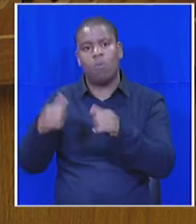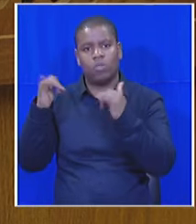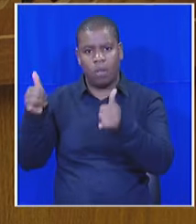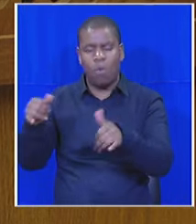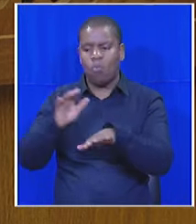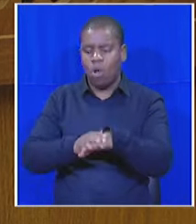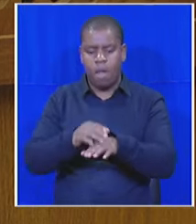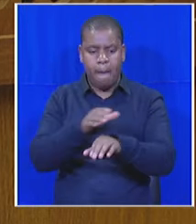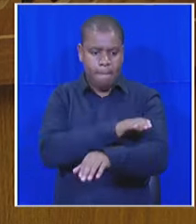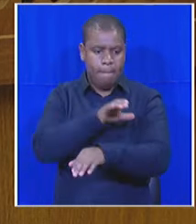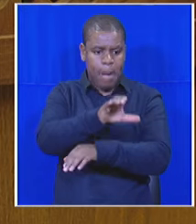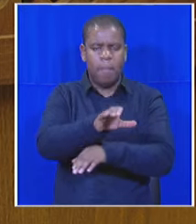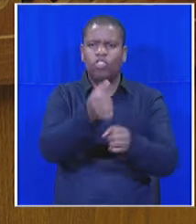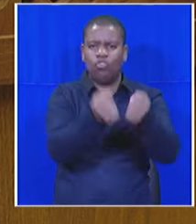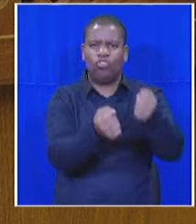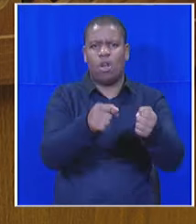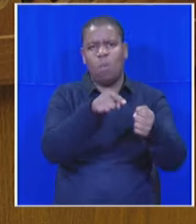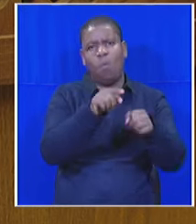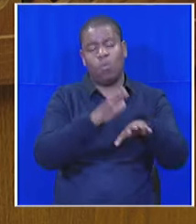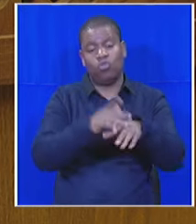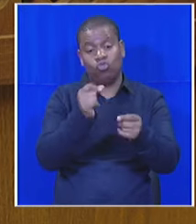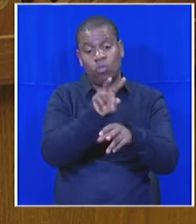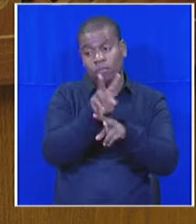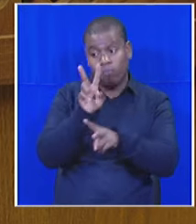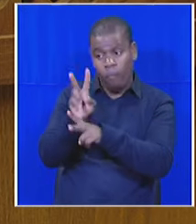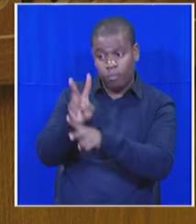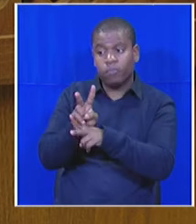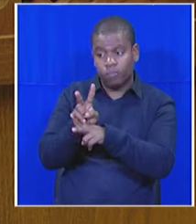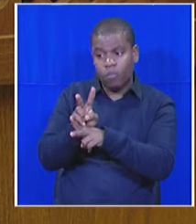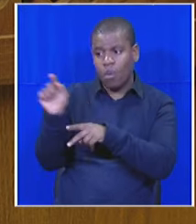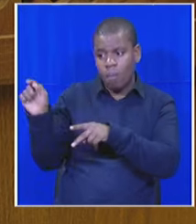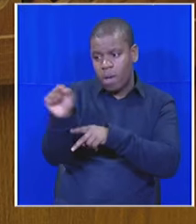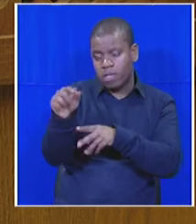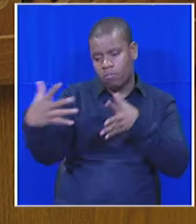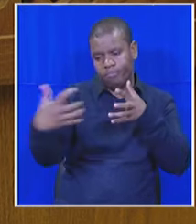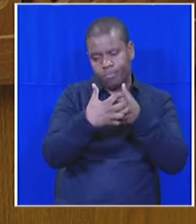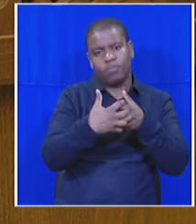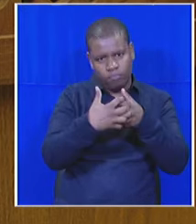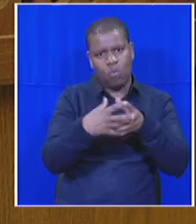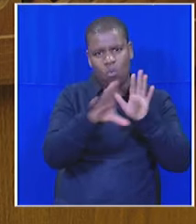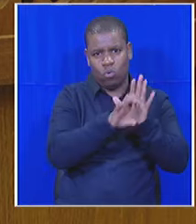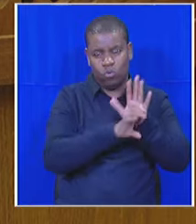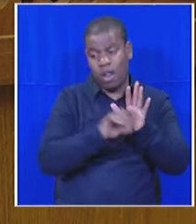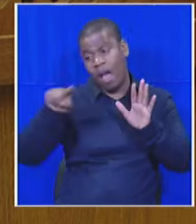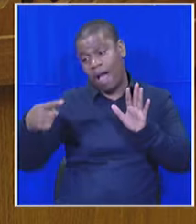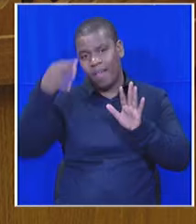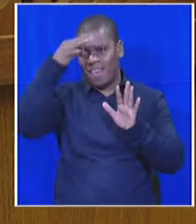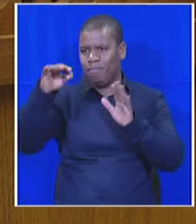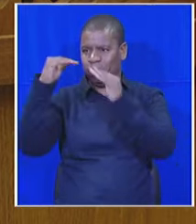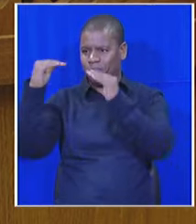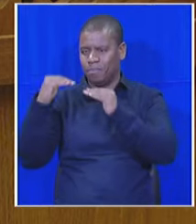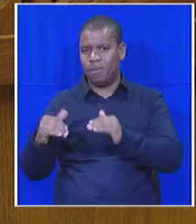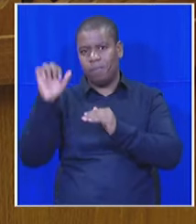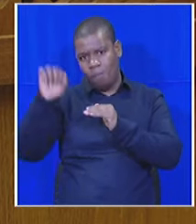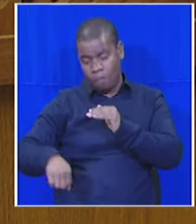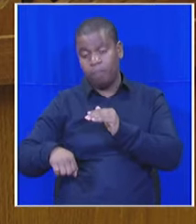the responsibility of ultimate oversight over compliance with our Constitution by the other arms of state in the hands